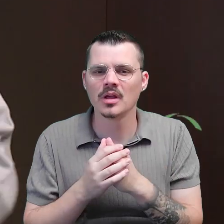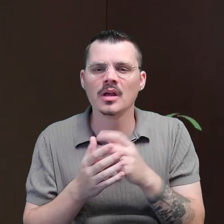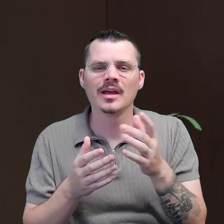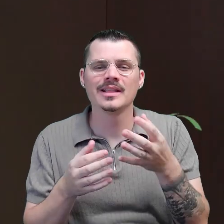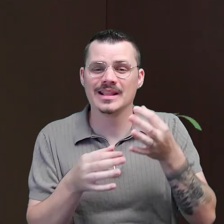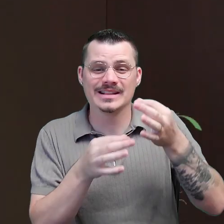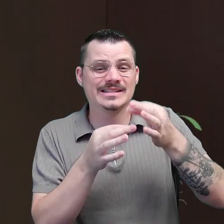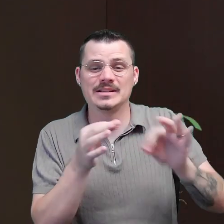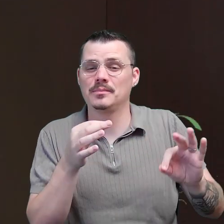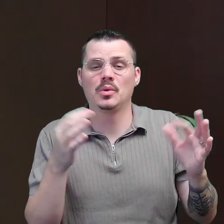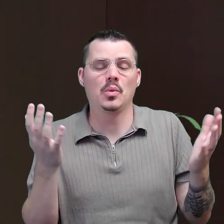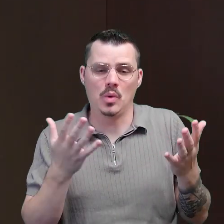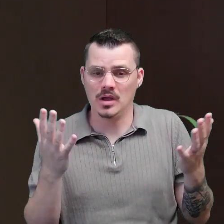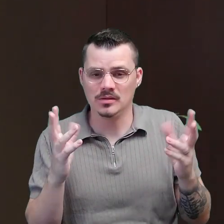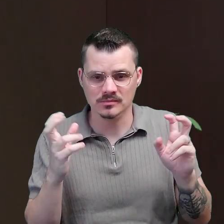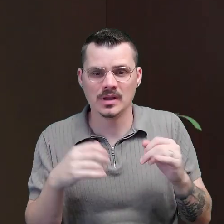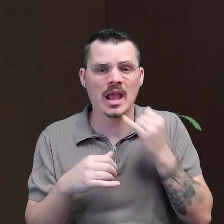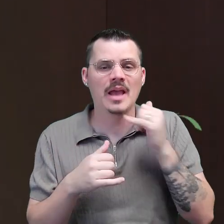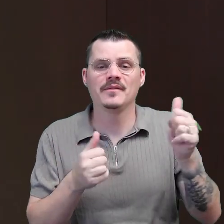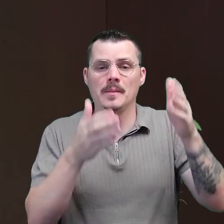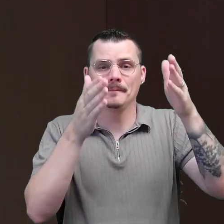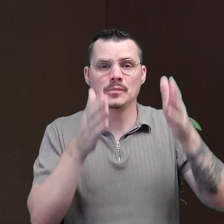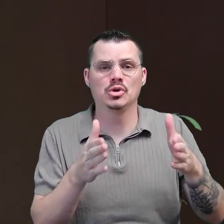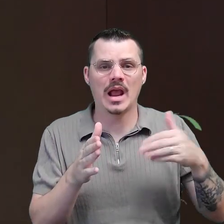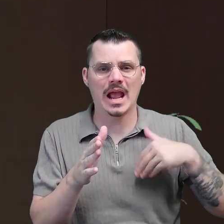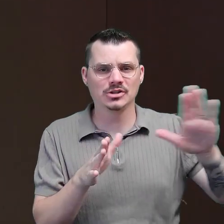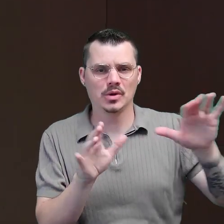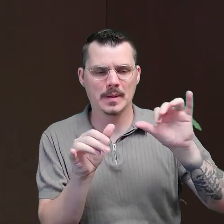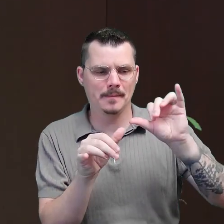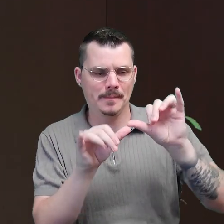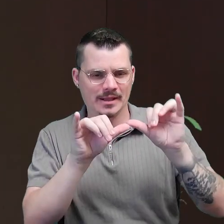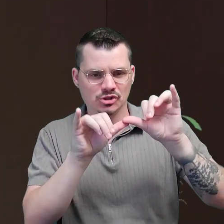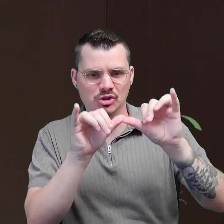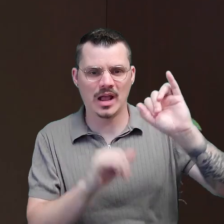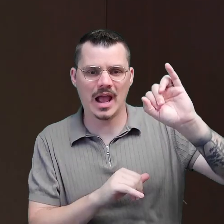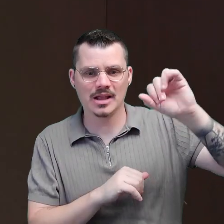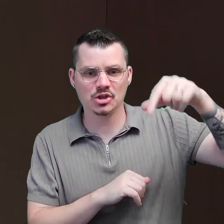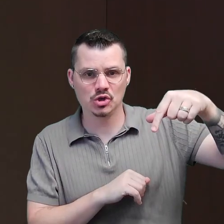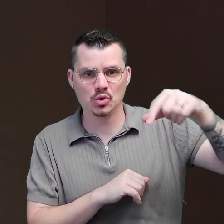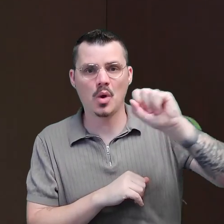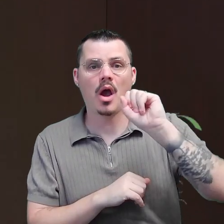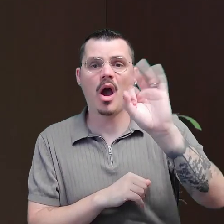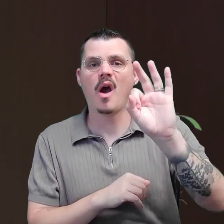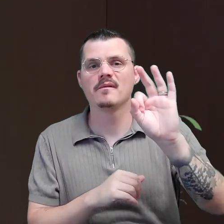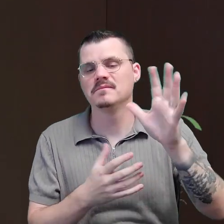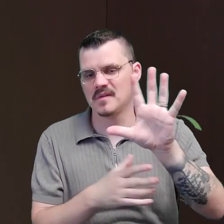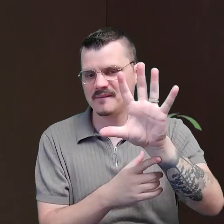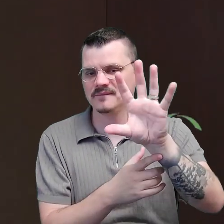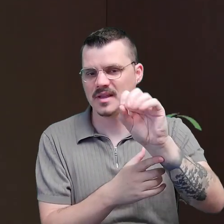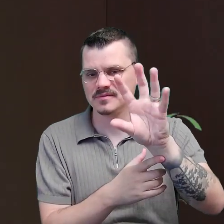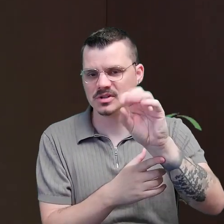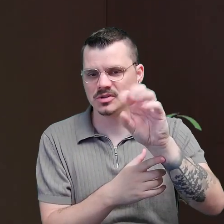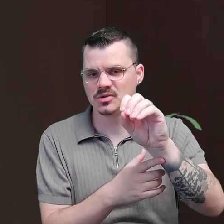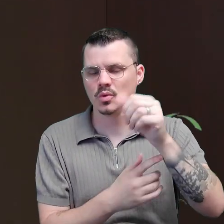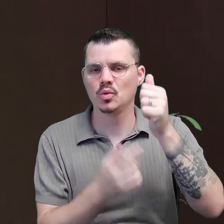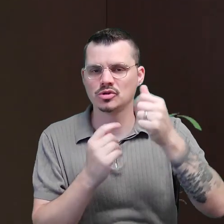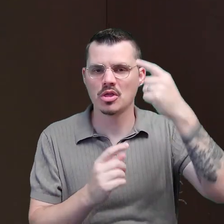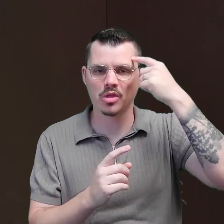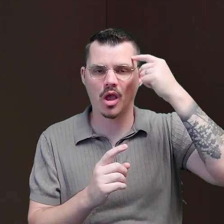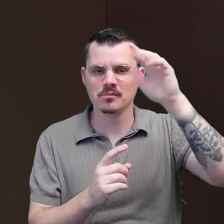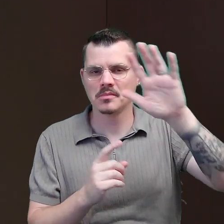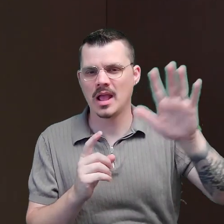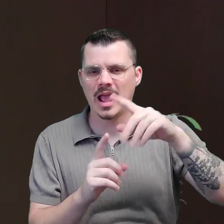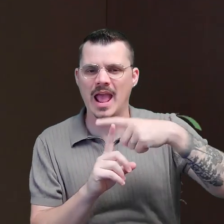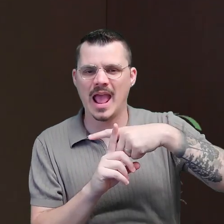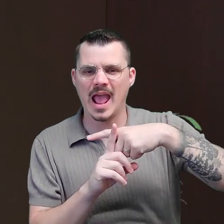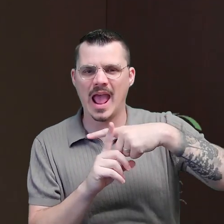The simple version of that is that if a person has a measured IQ of 50, which is thought to